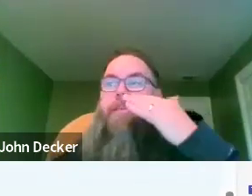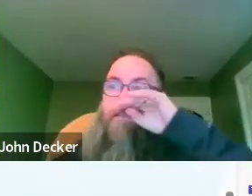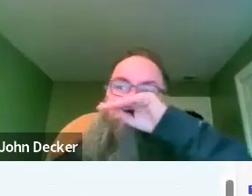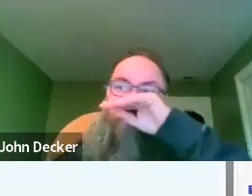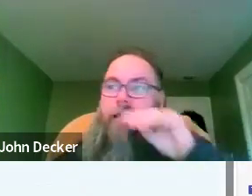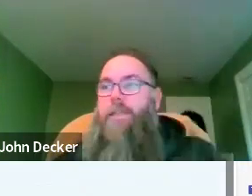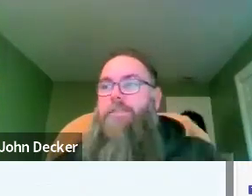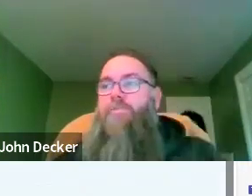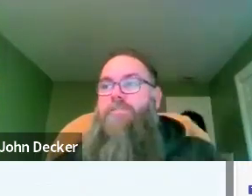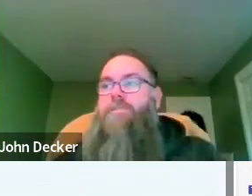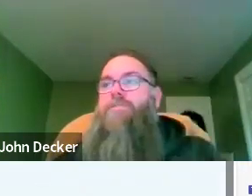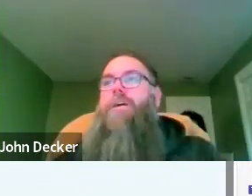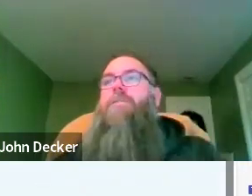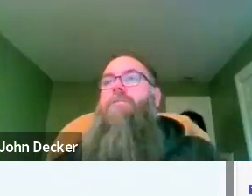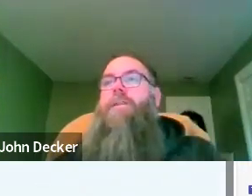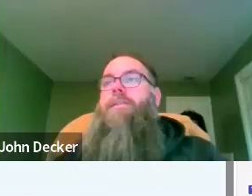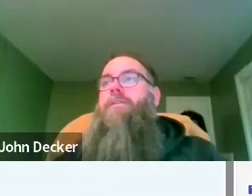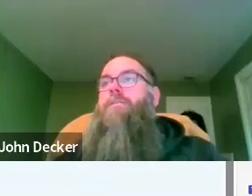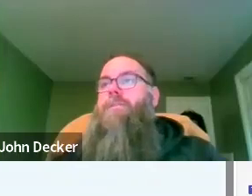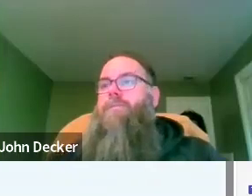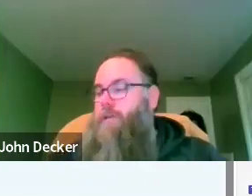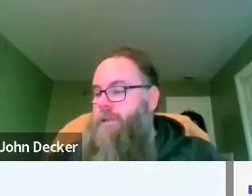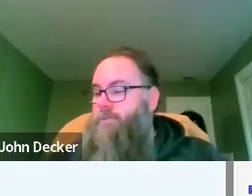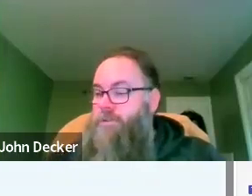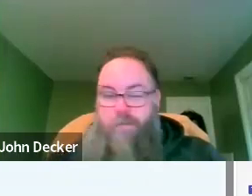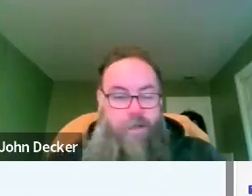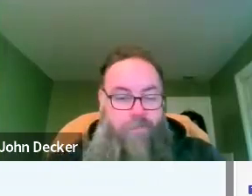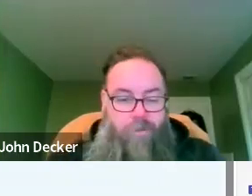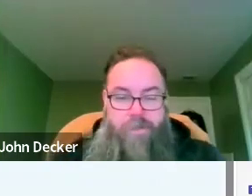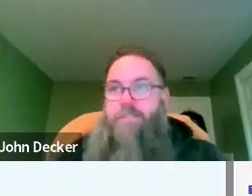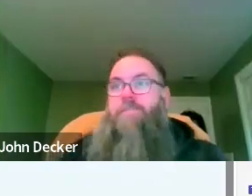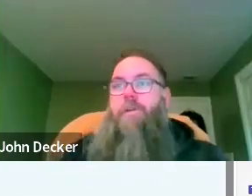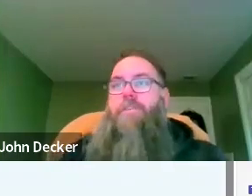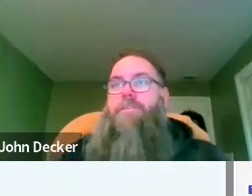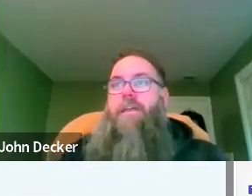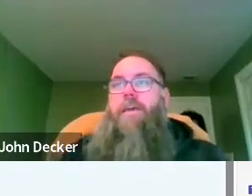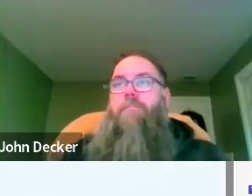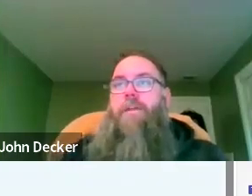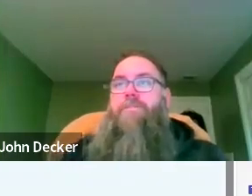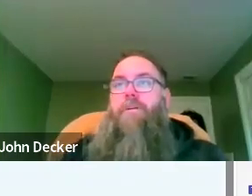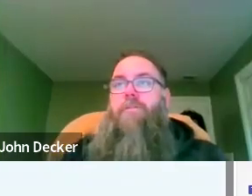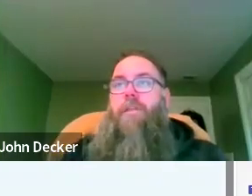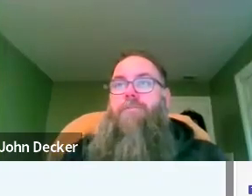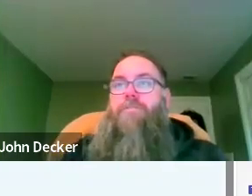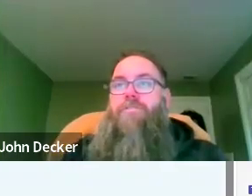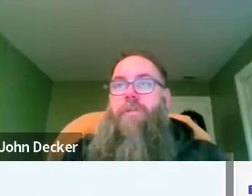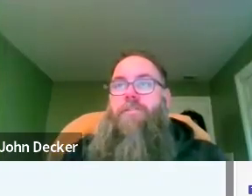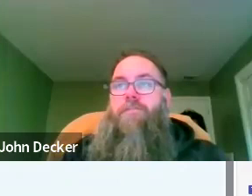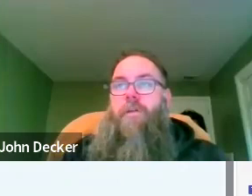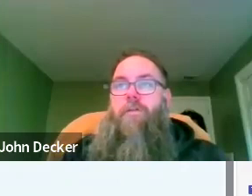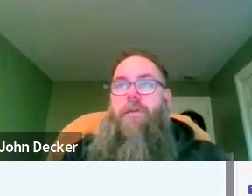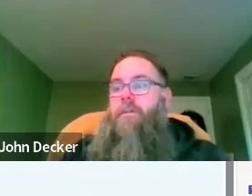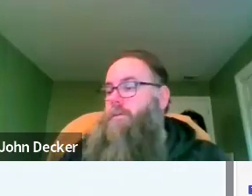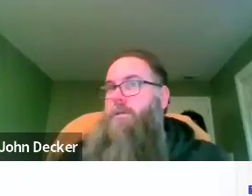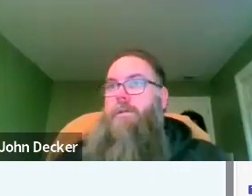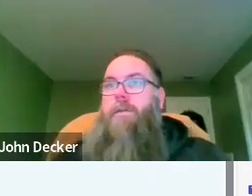as previously, and the directives are not right there in the front anymore. So I'm not really accustomed to where everything is at yet, but I do know that if you search